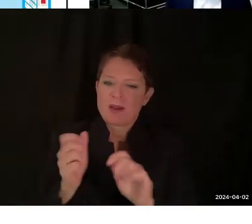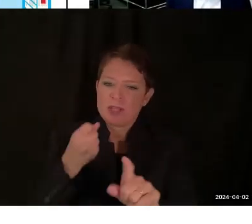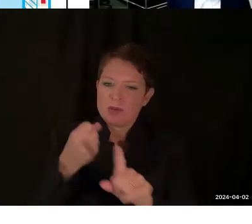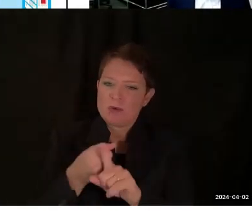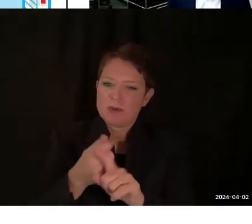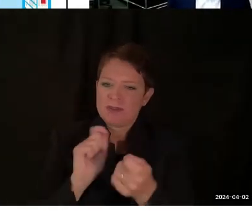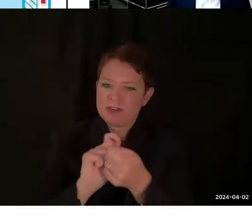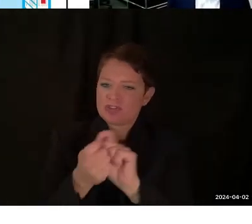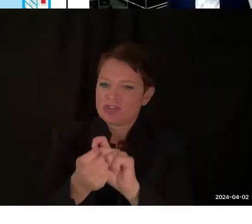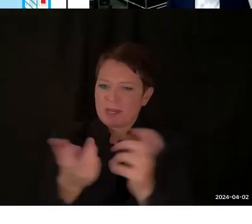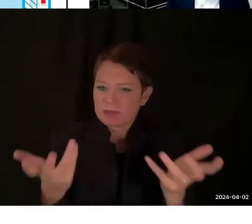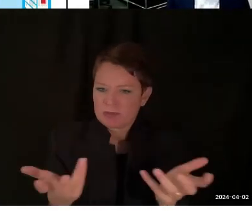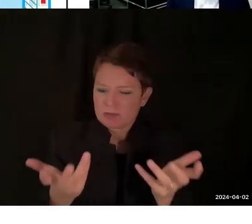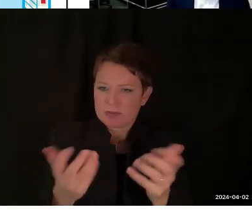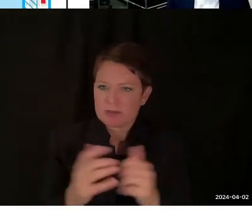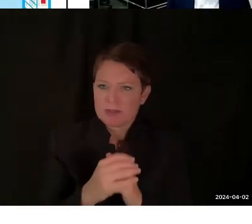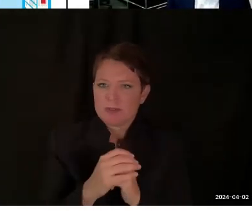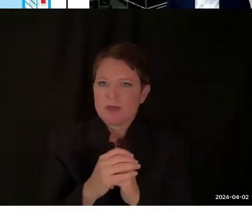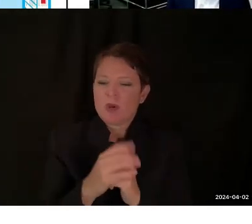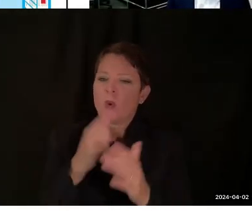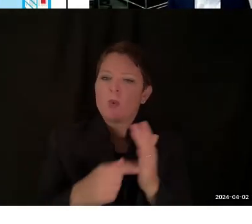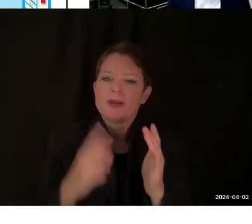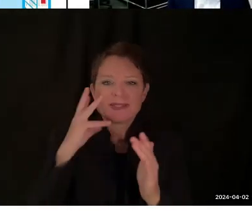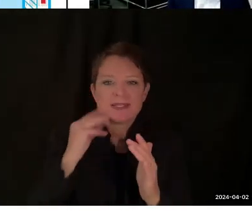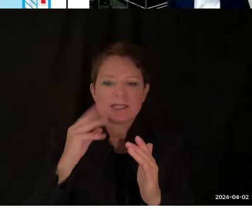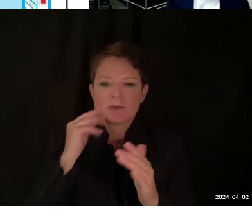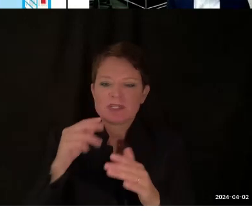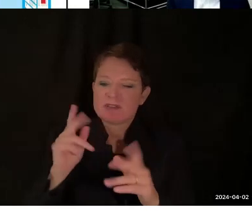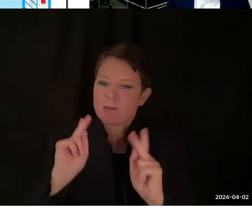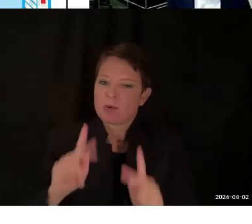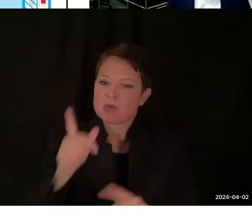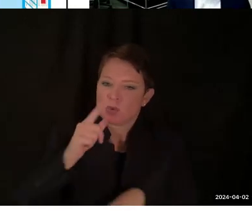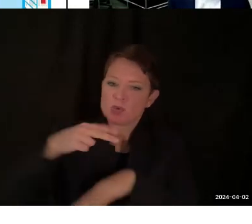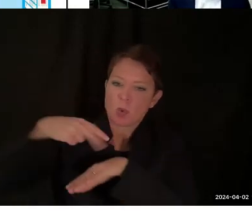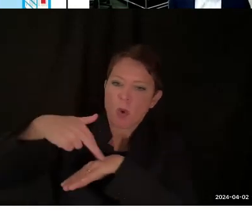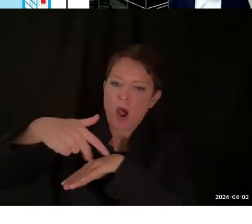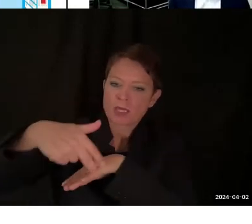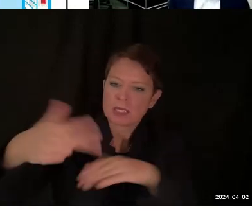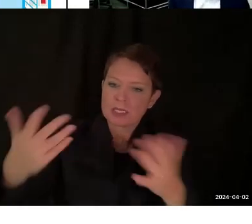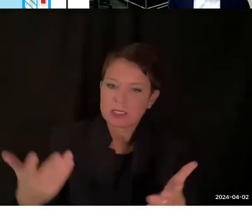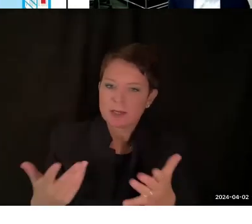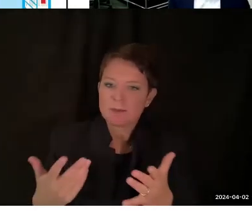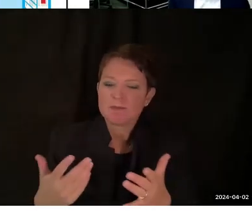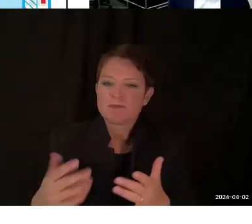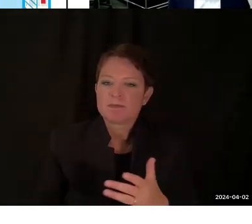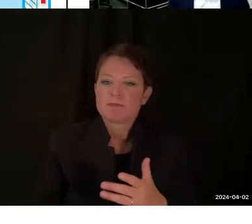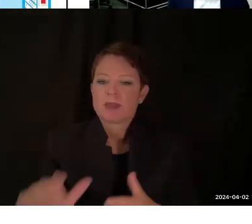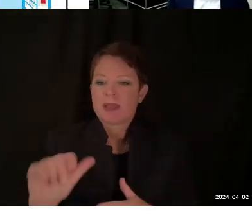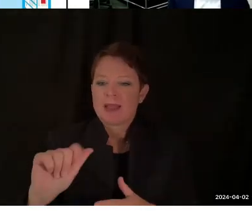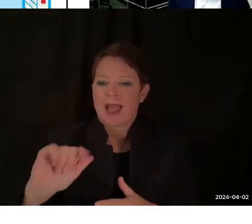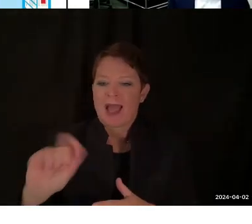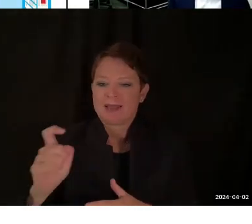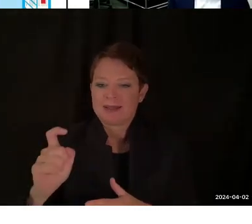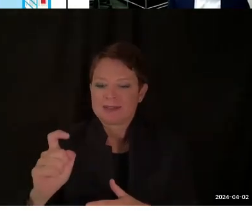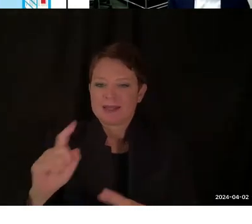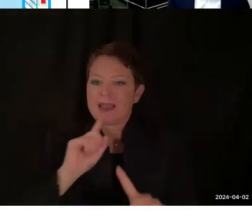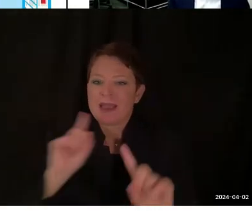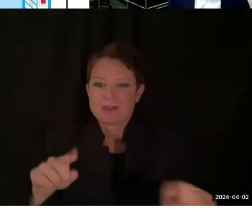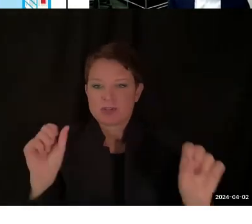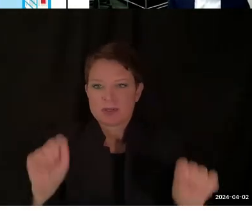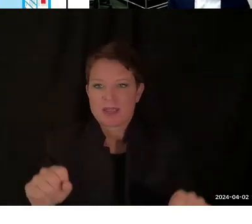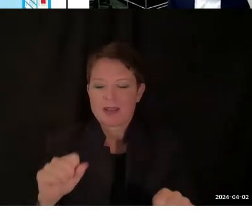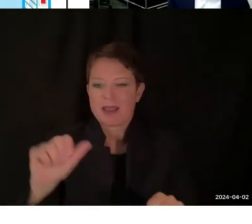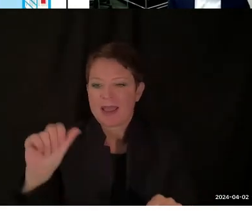change? What's the experience of a pedestrian? Yeah, I can take that, Amory. I'll ask